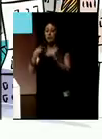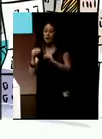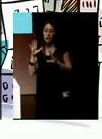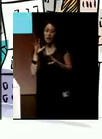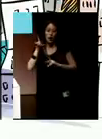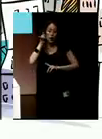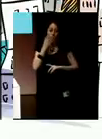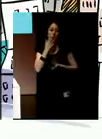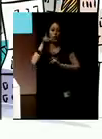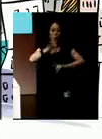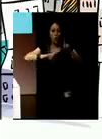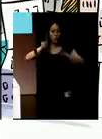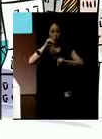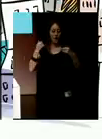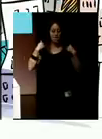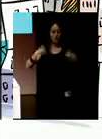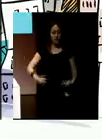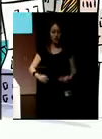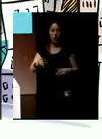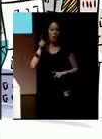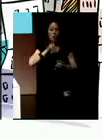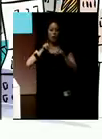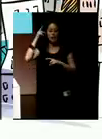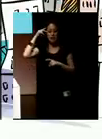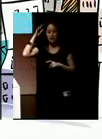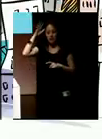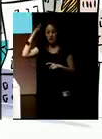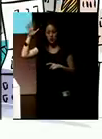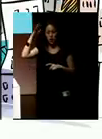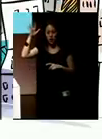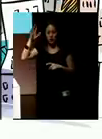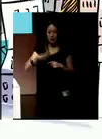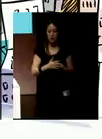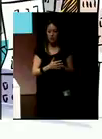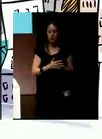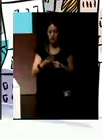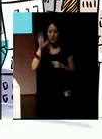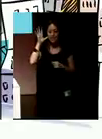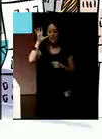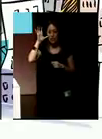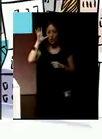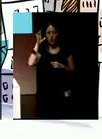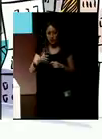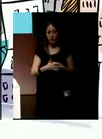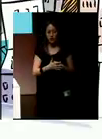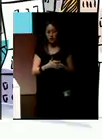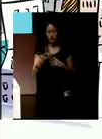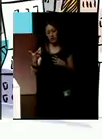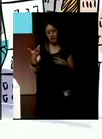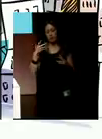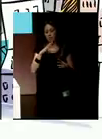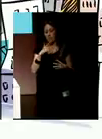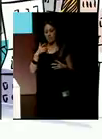sensorial problem, then the bad design gets really a problem, and sometimes a problem that can't be